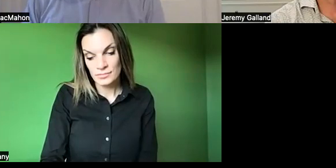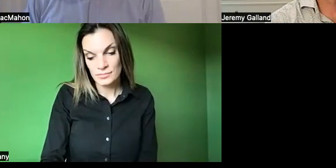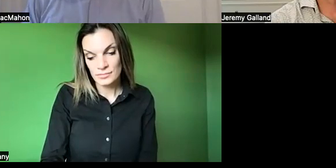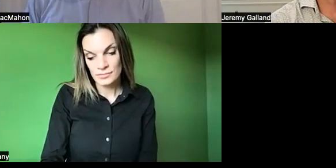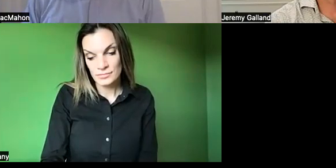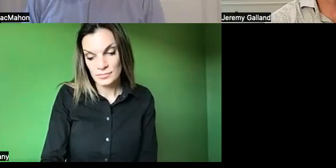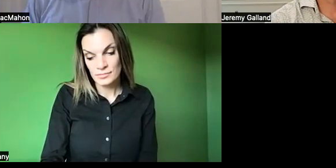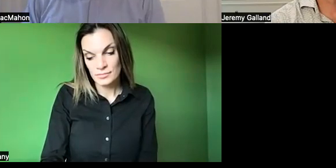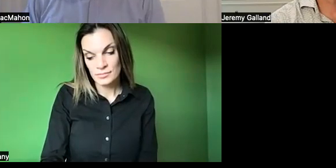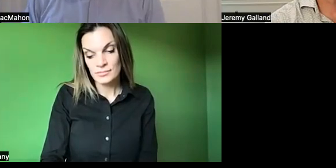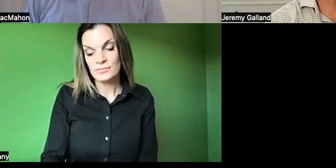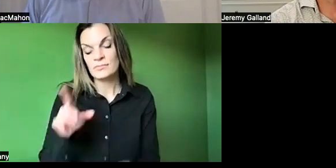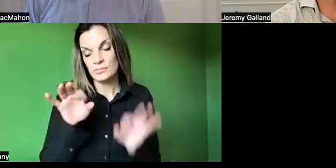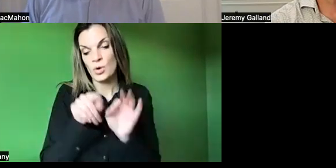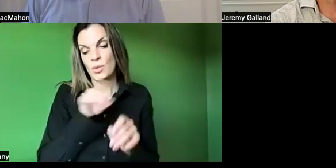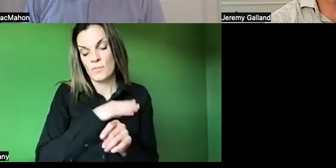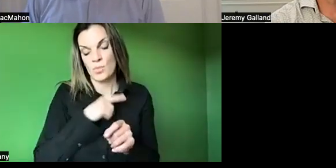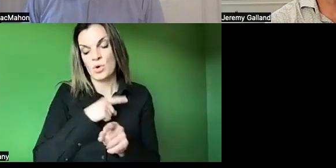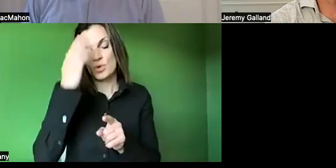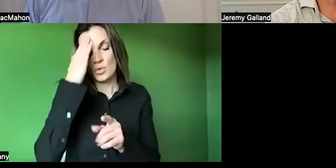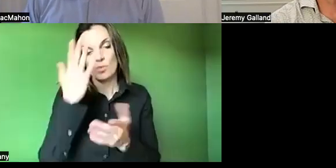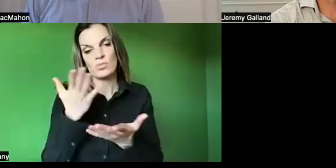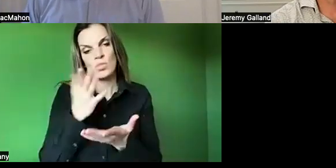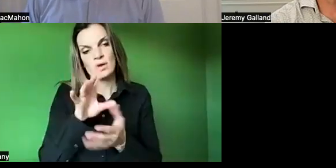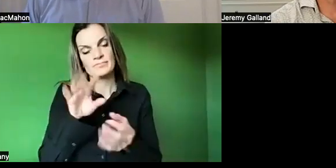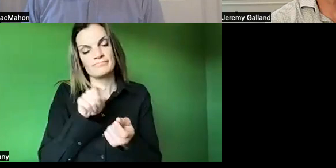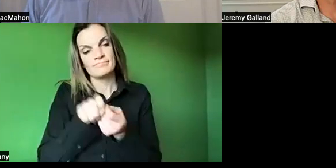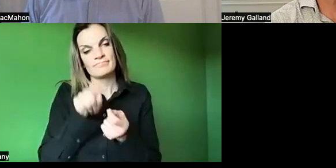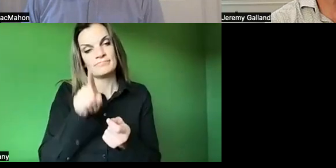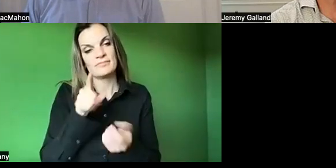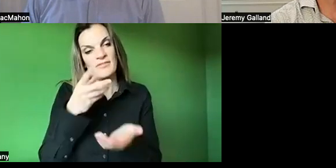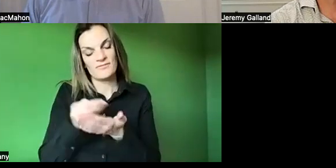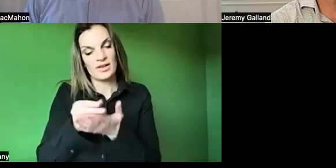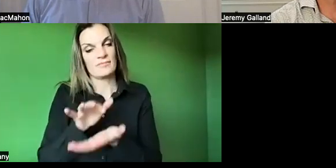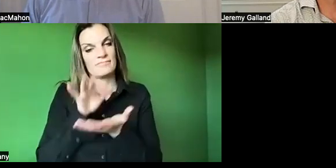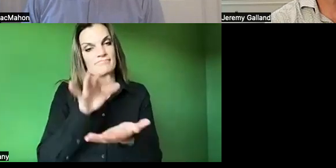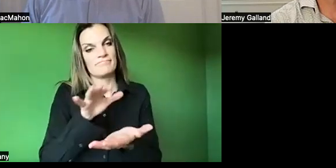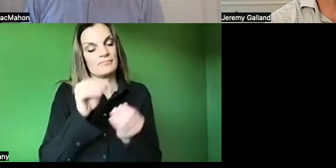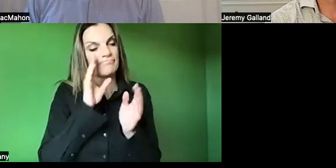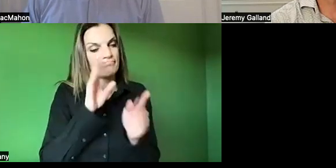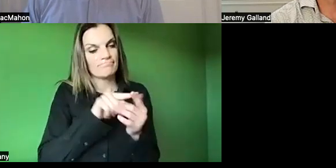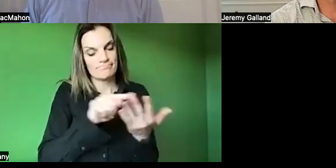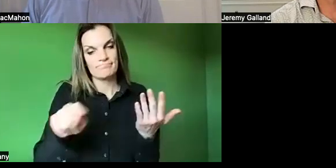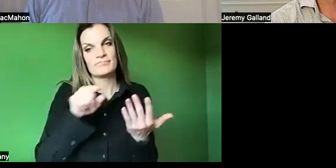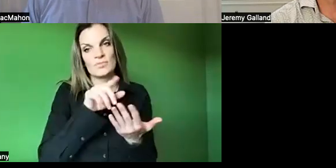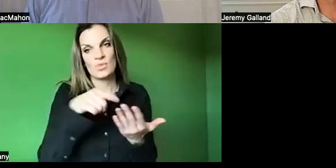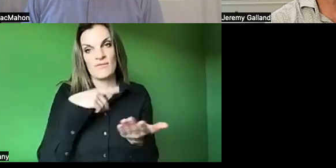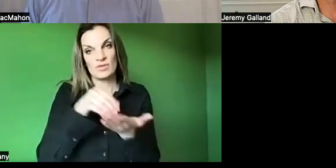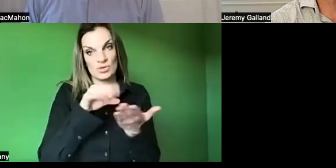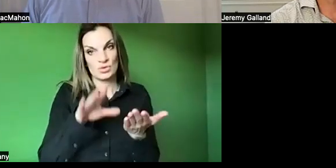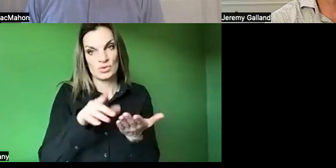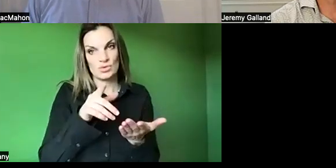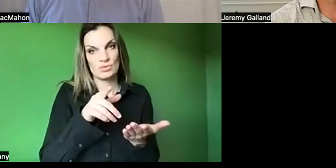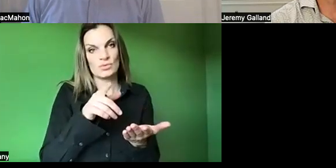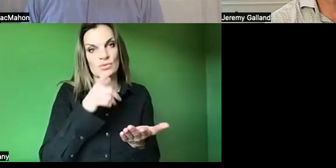each school receives the necessary funding and attention. Given that you all have students at different schools or who have graduated, how do